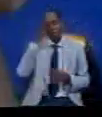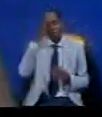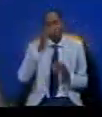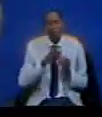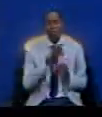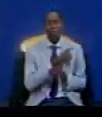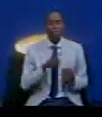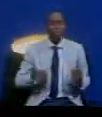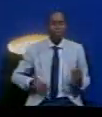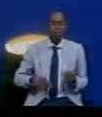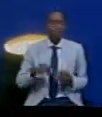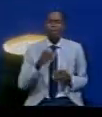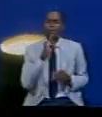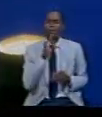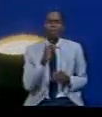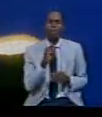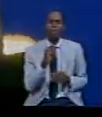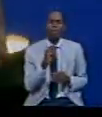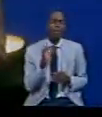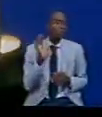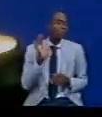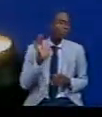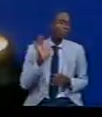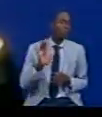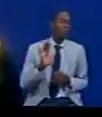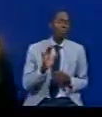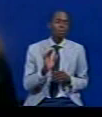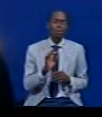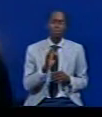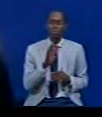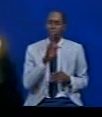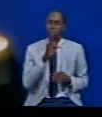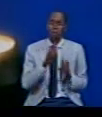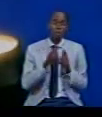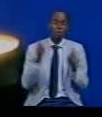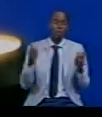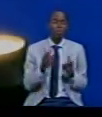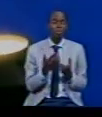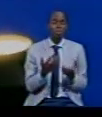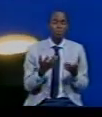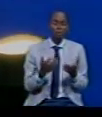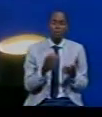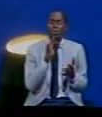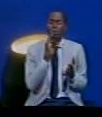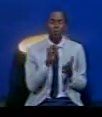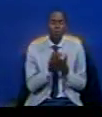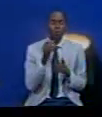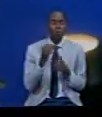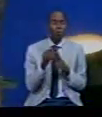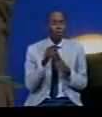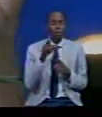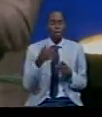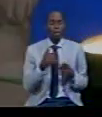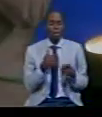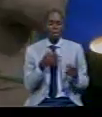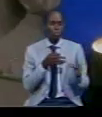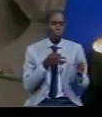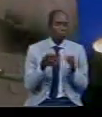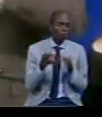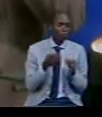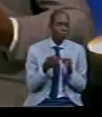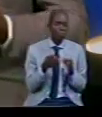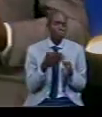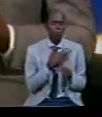a singular desire. Is that the words that He has spoken, and that the word that